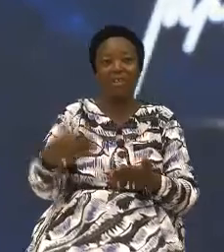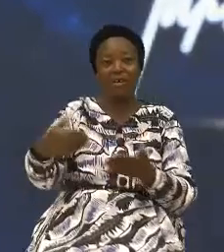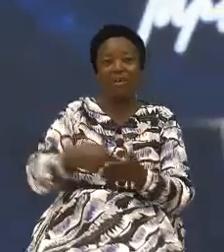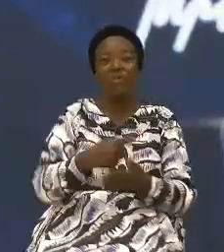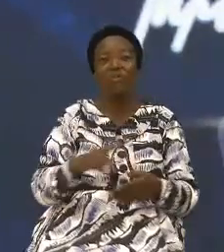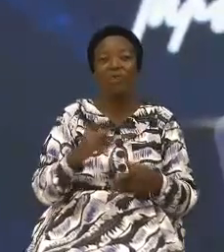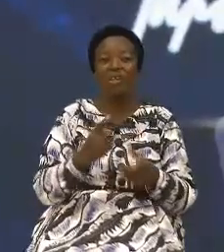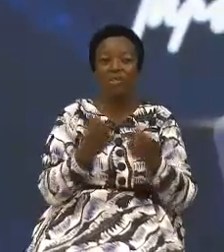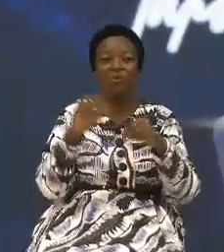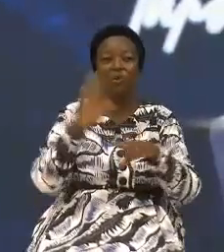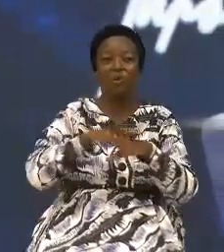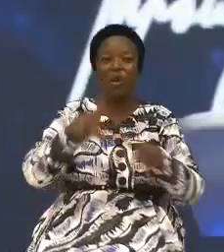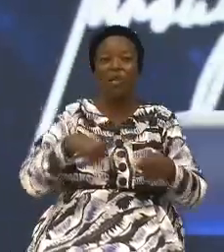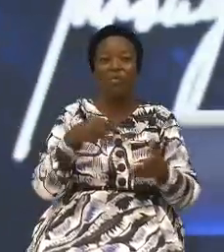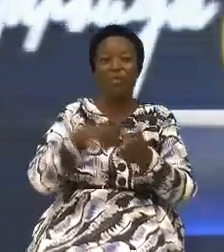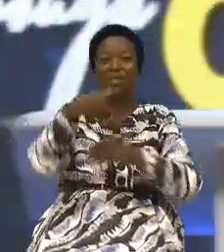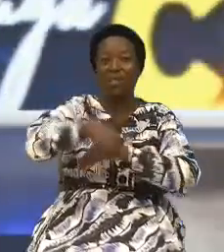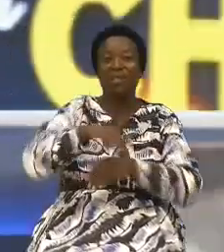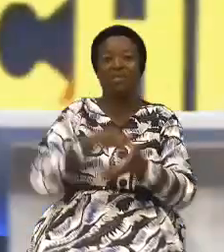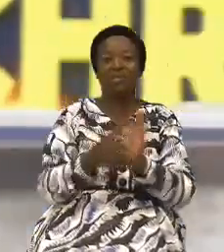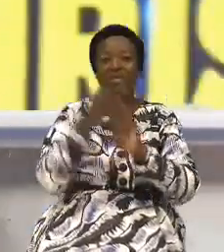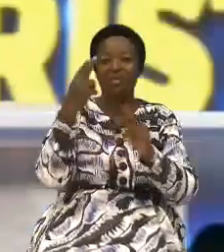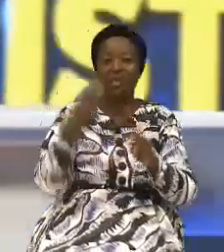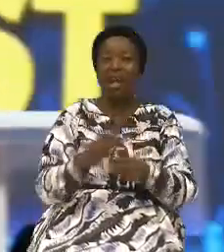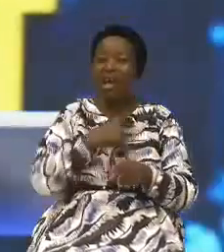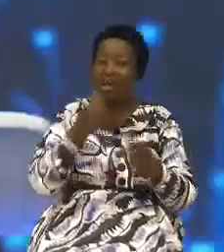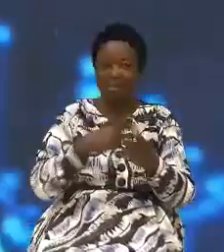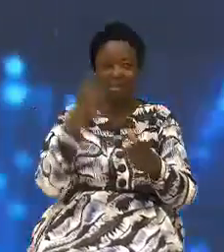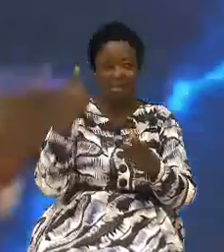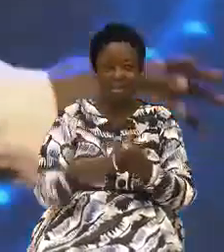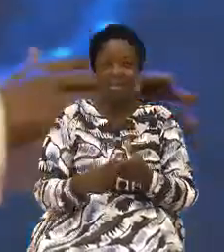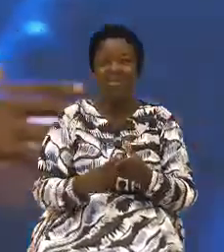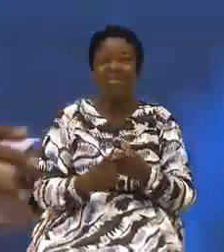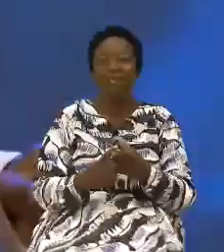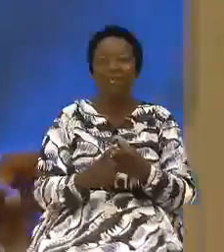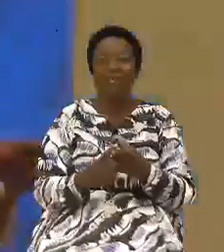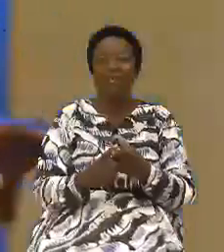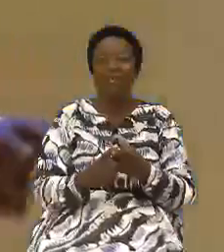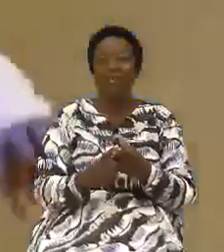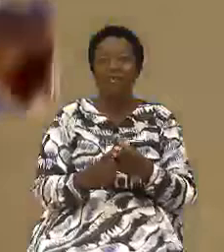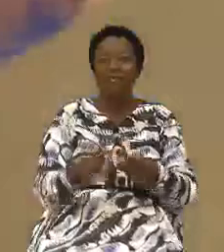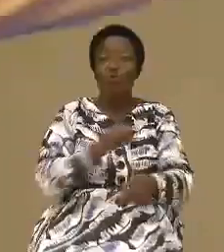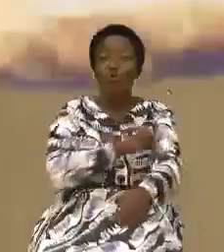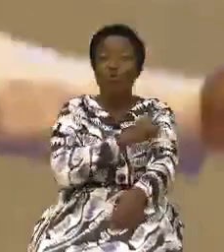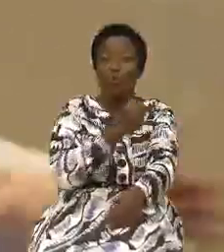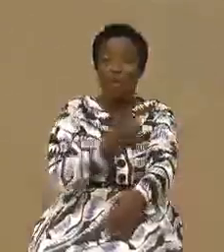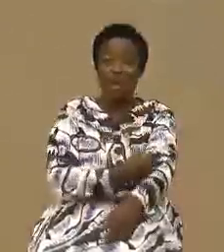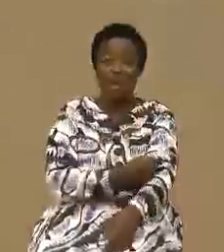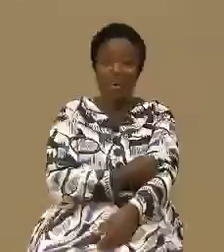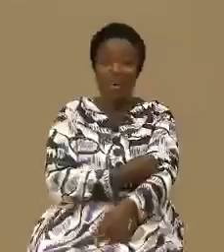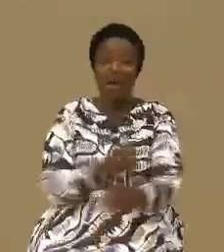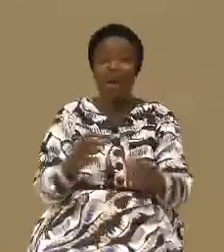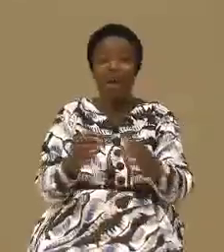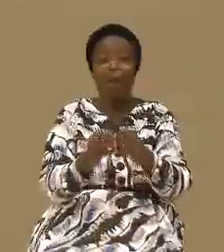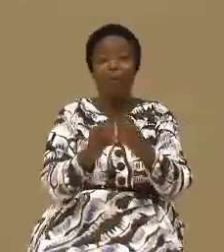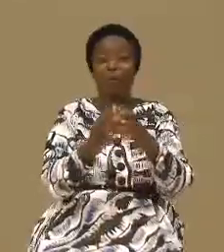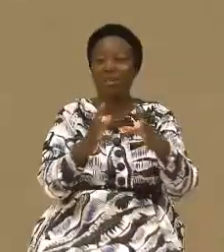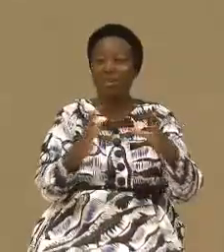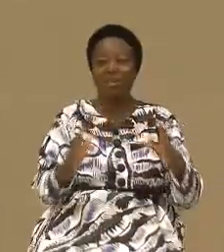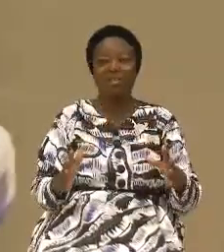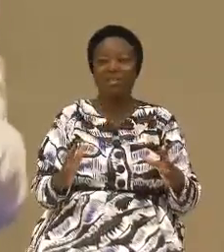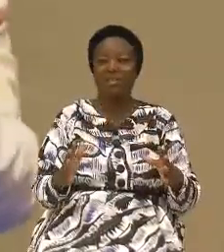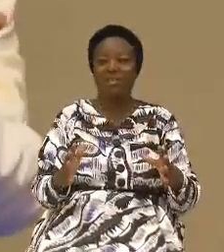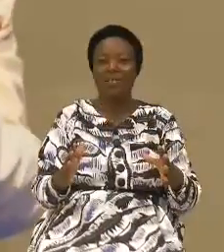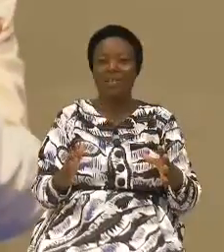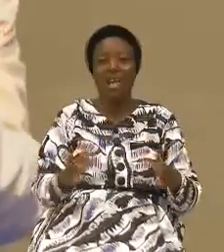upon your life today. And then super abundance.